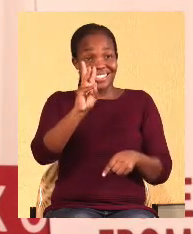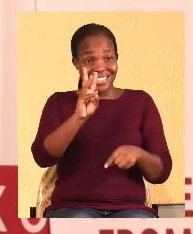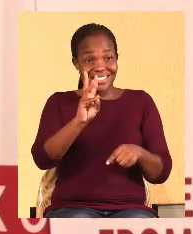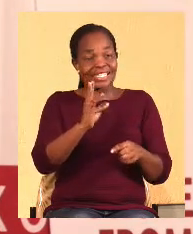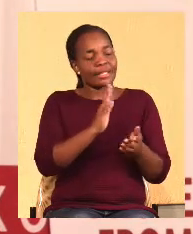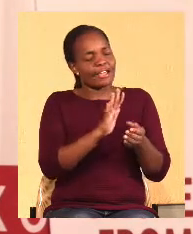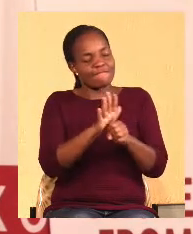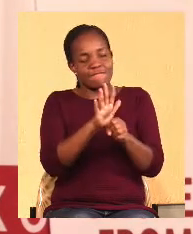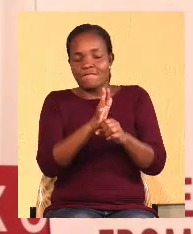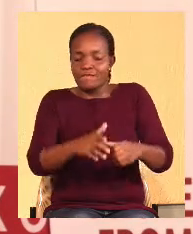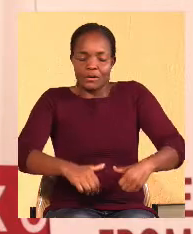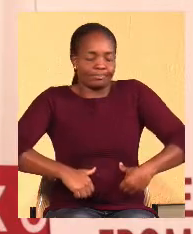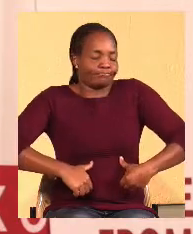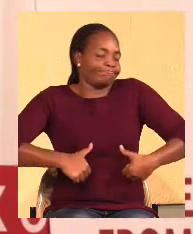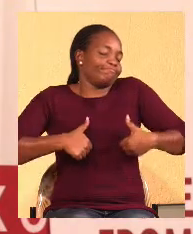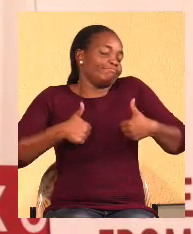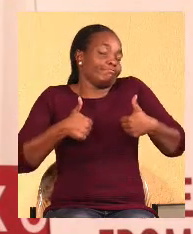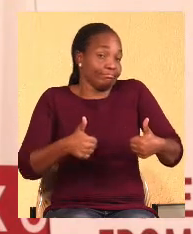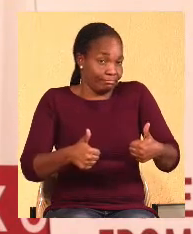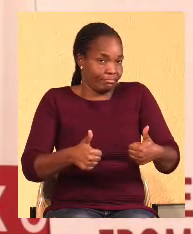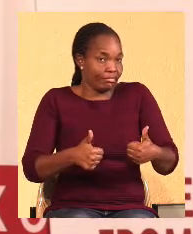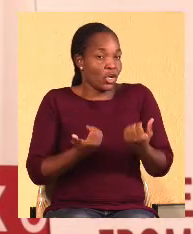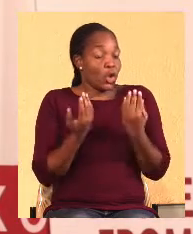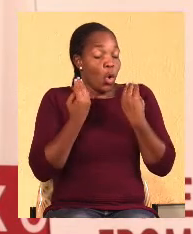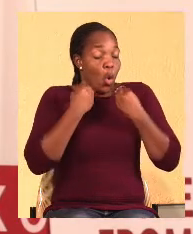fully recovered from